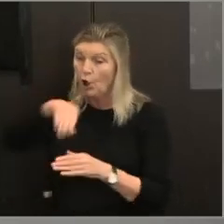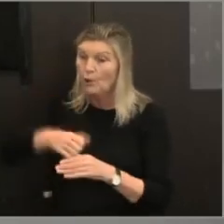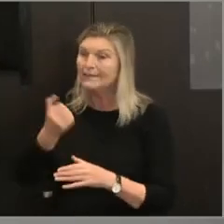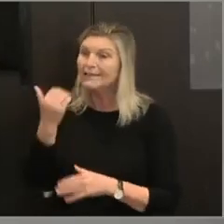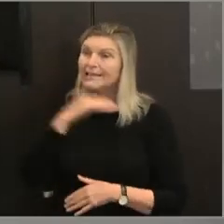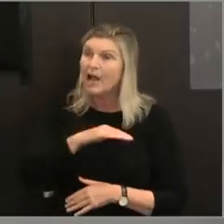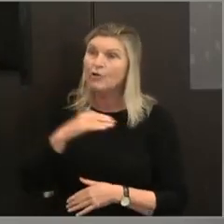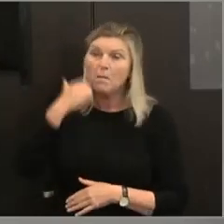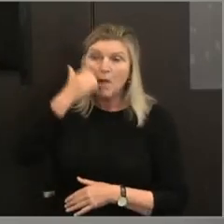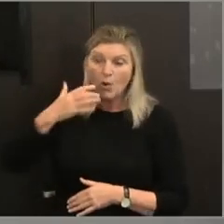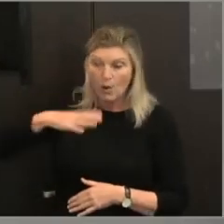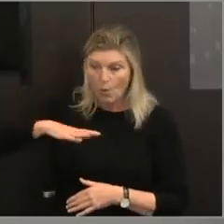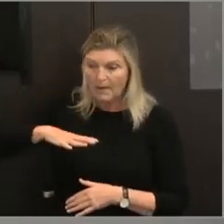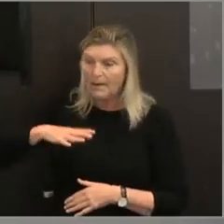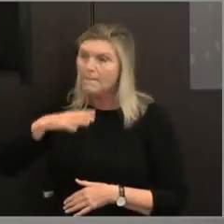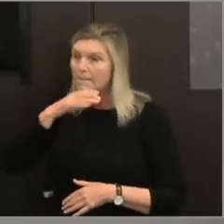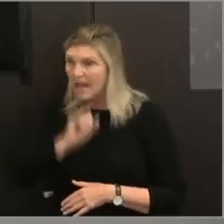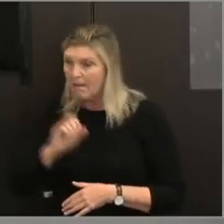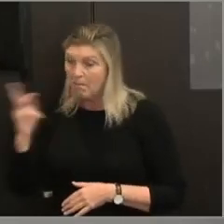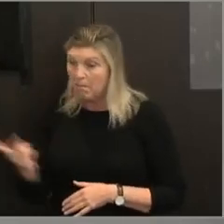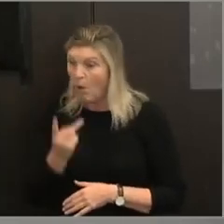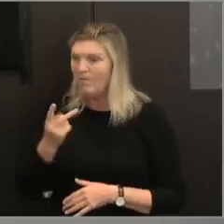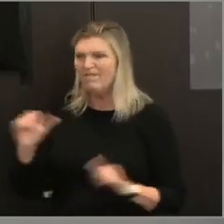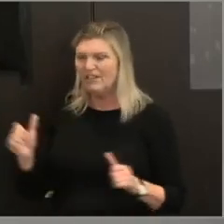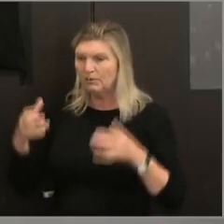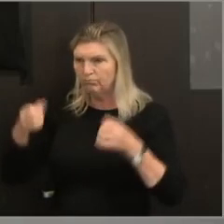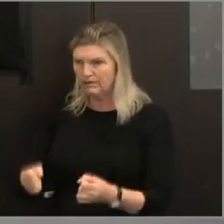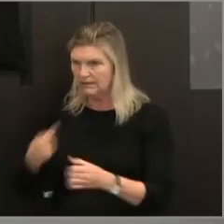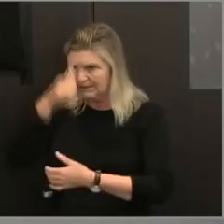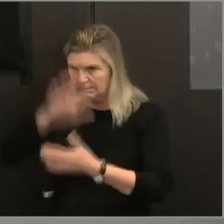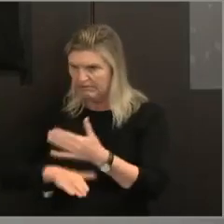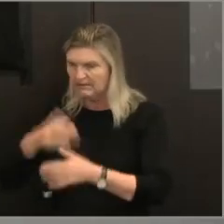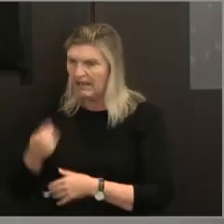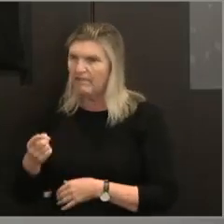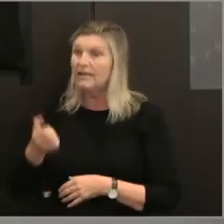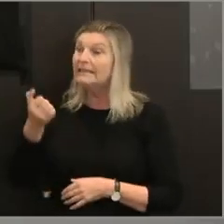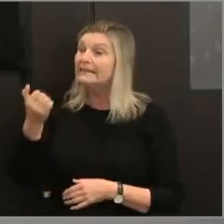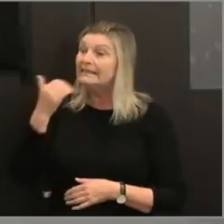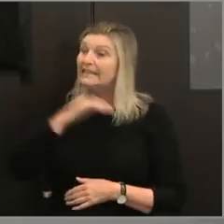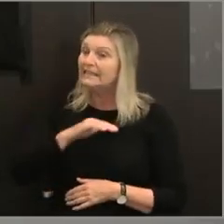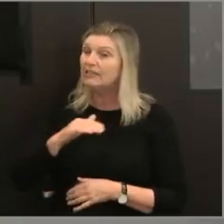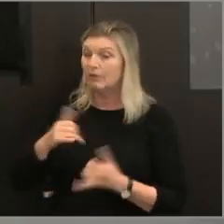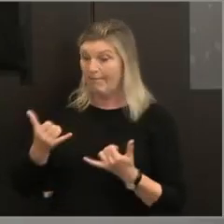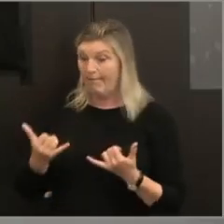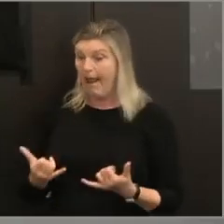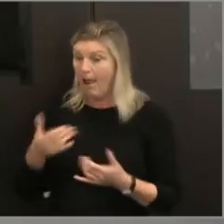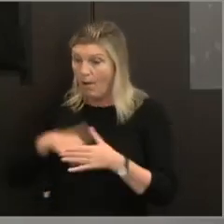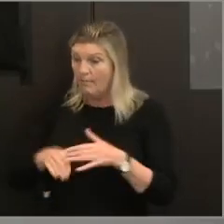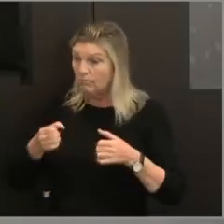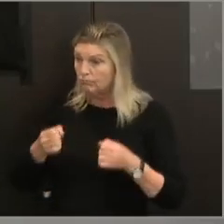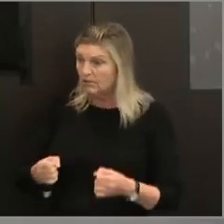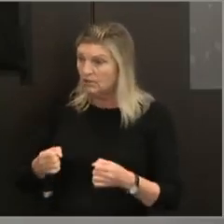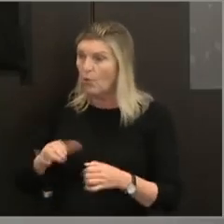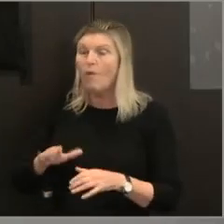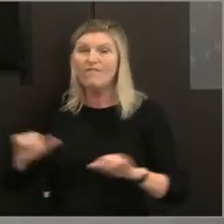who are or were in prison. Of those 600 current or former inmates, over half